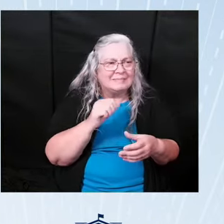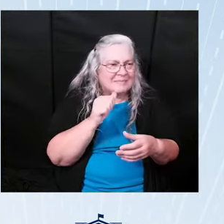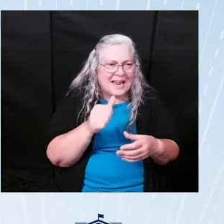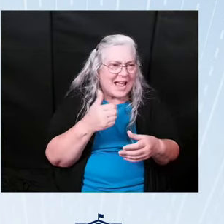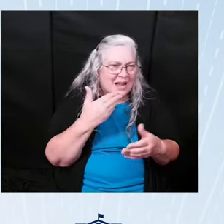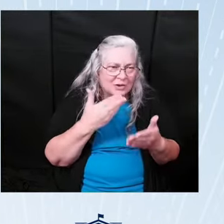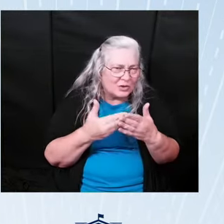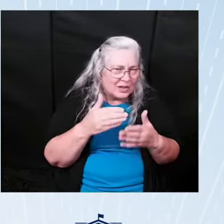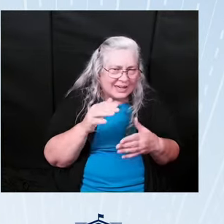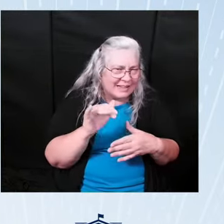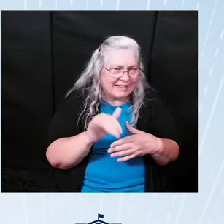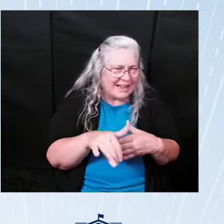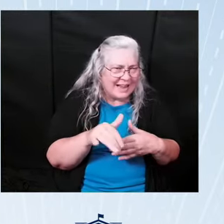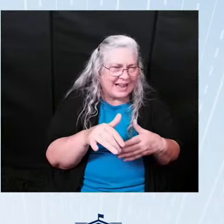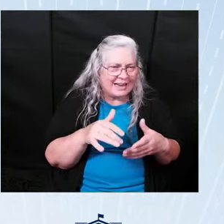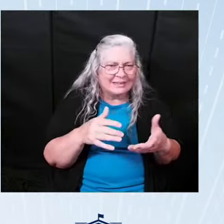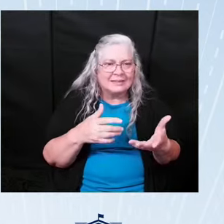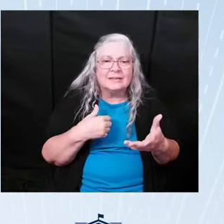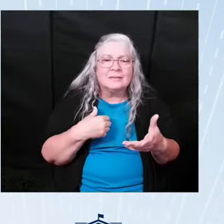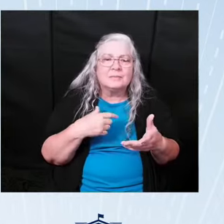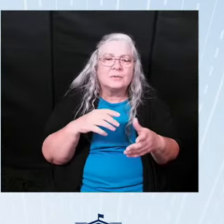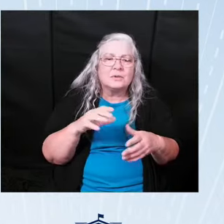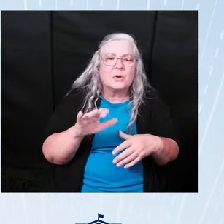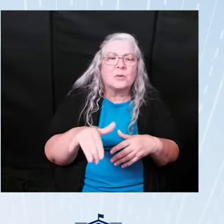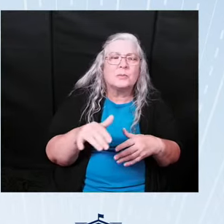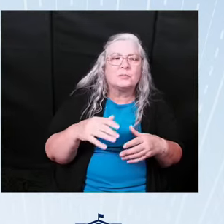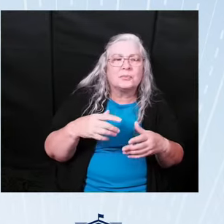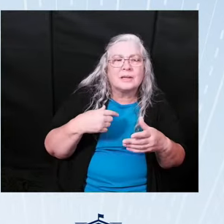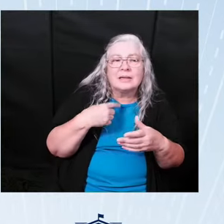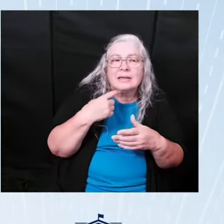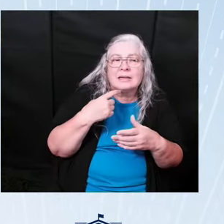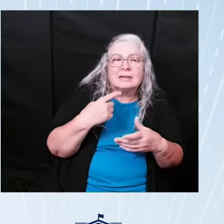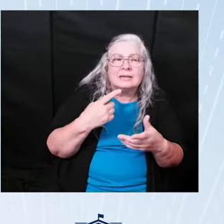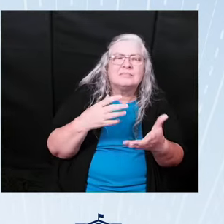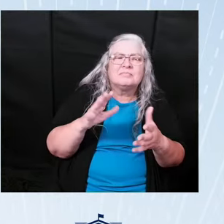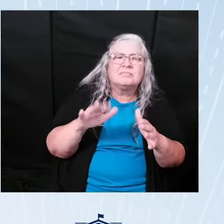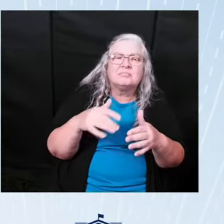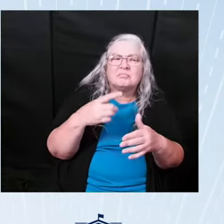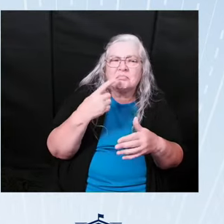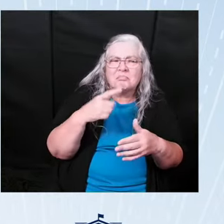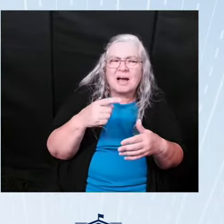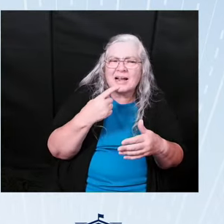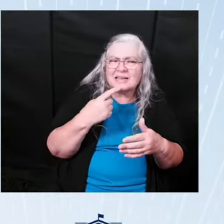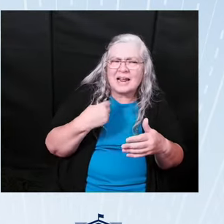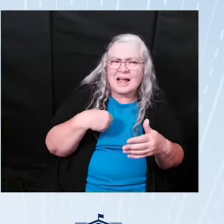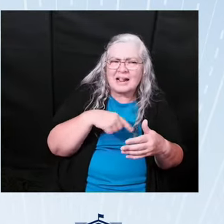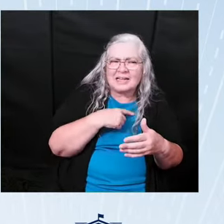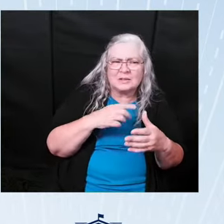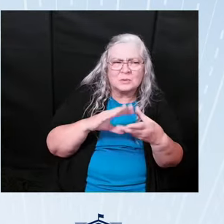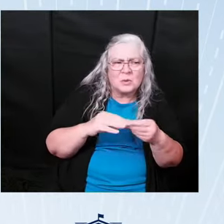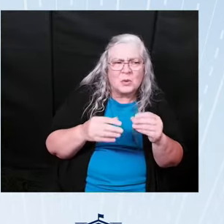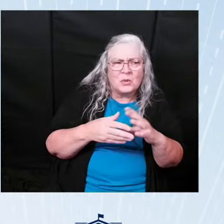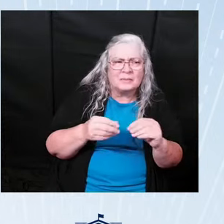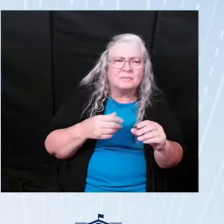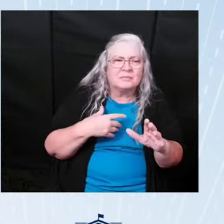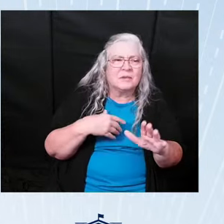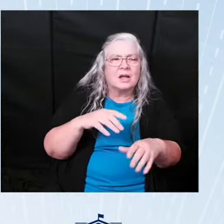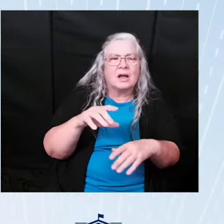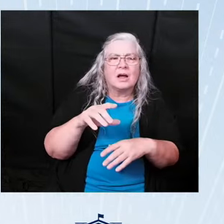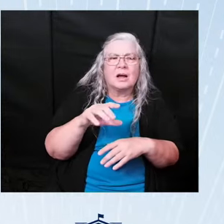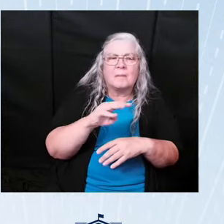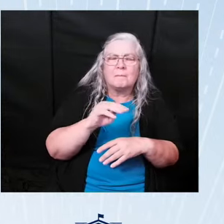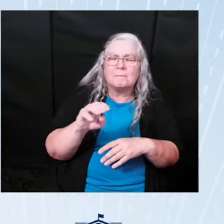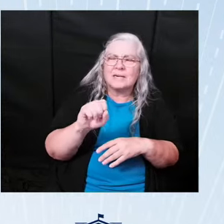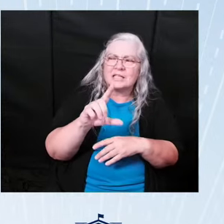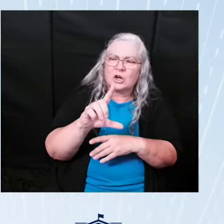we know our youth are passionate about playing a role to address climate change, and we need to make sure that we are being